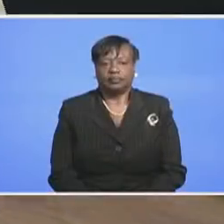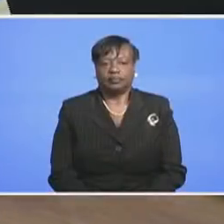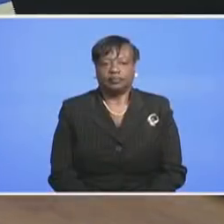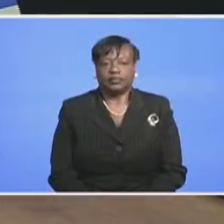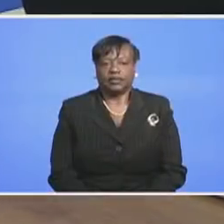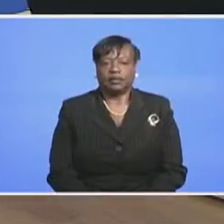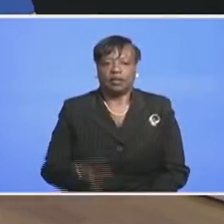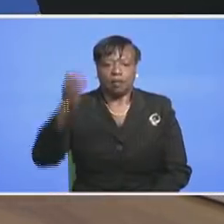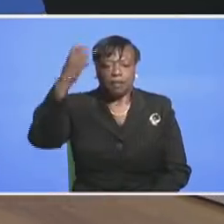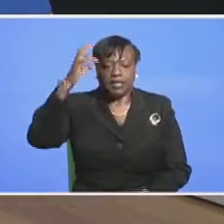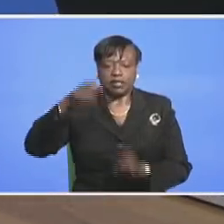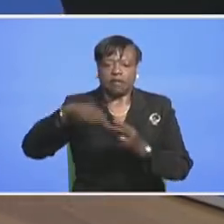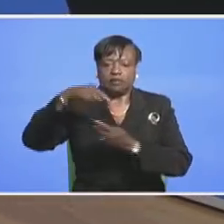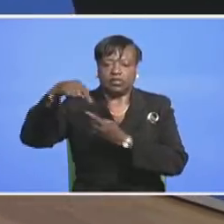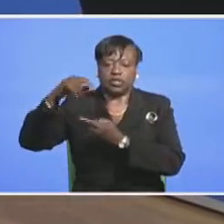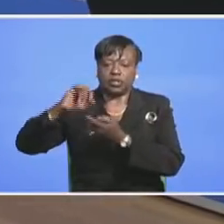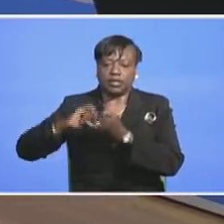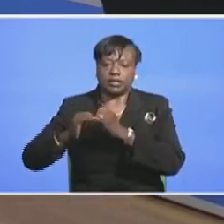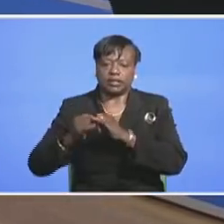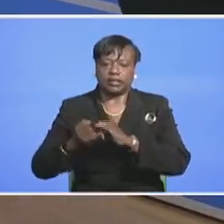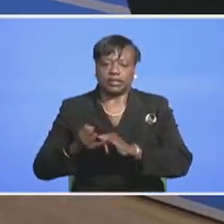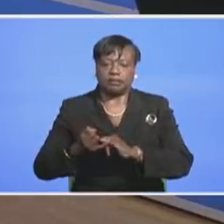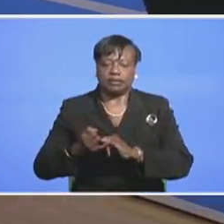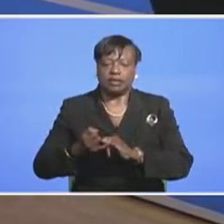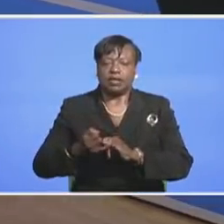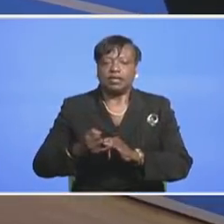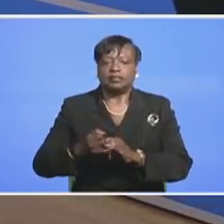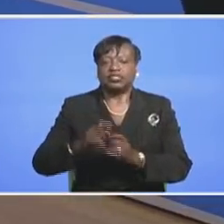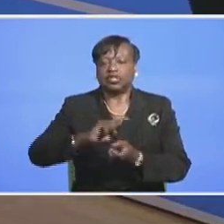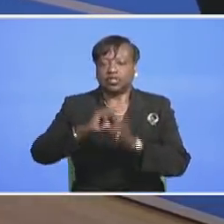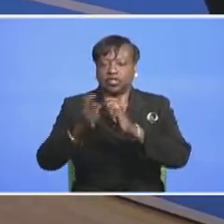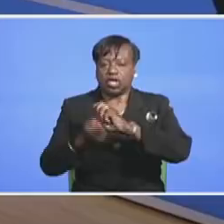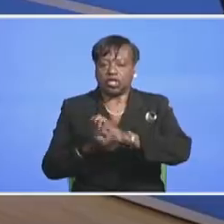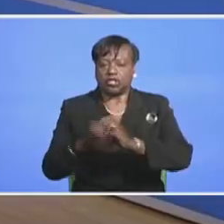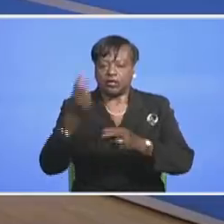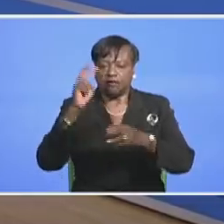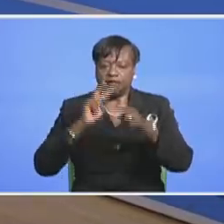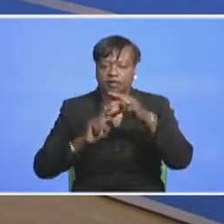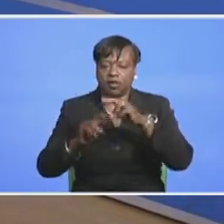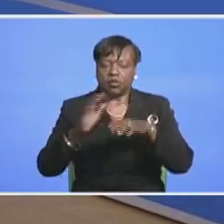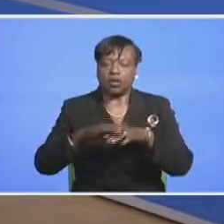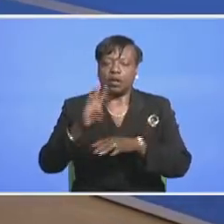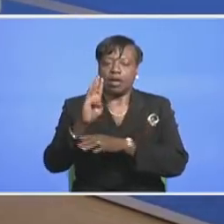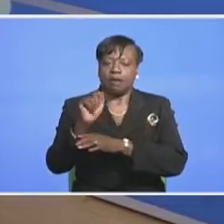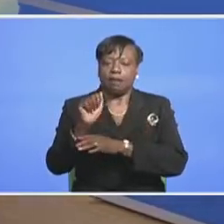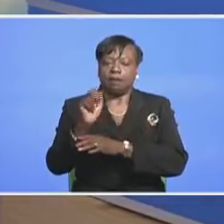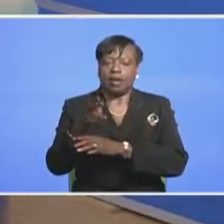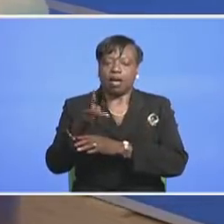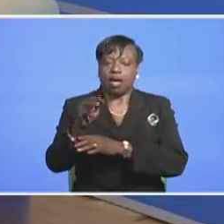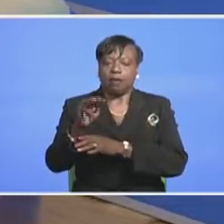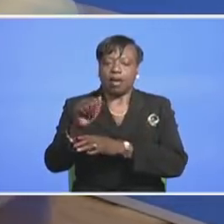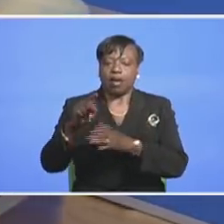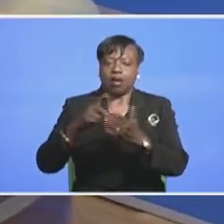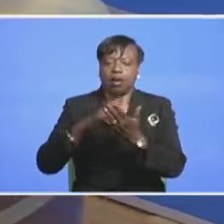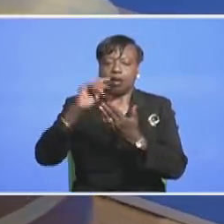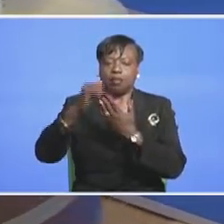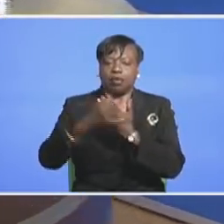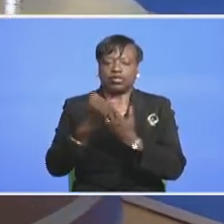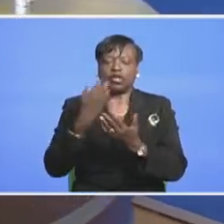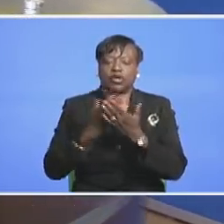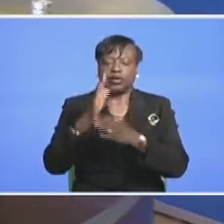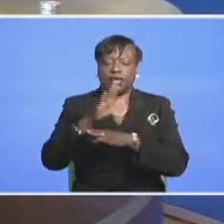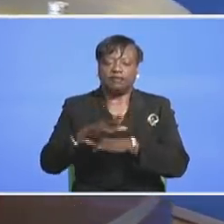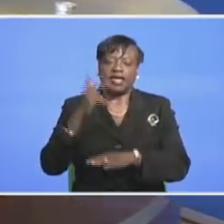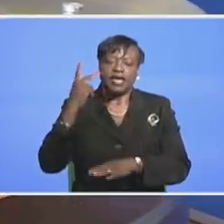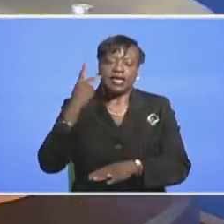The Minister of Tourism does an about-face on his views of the Bahamar project. Good evening, everyone. I'm Keishla Adderley, and welcome